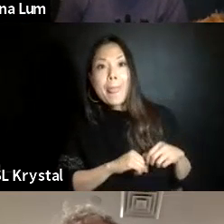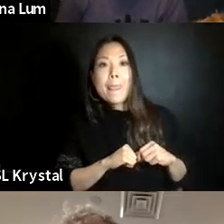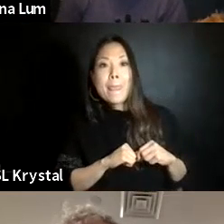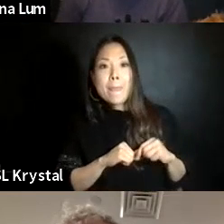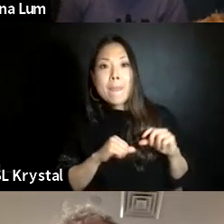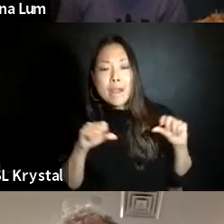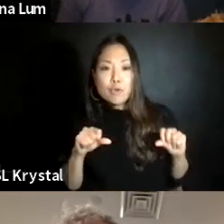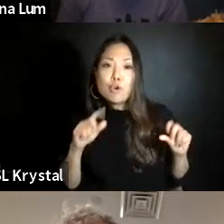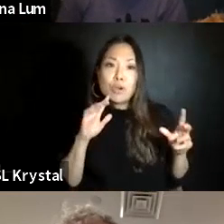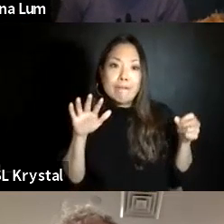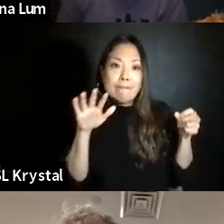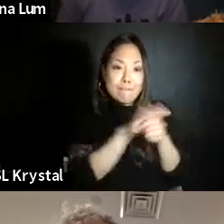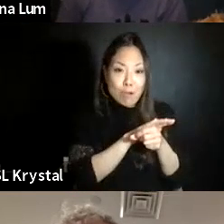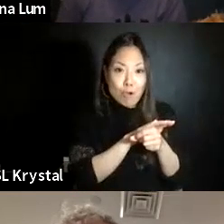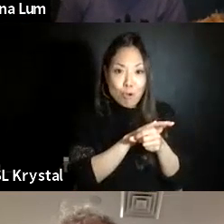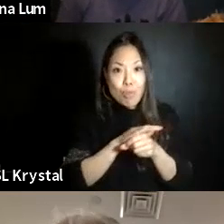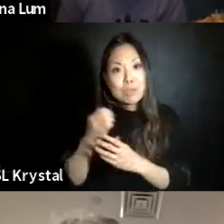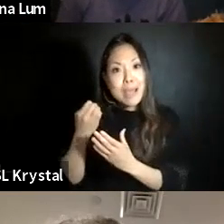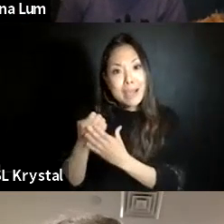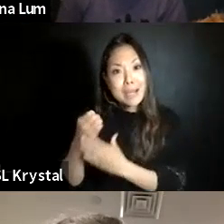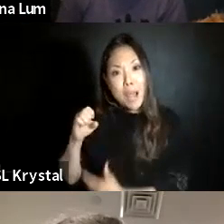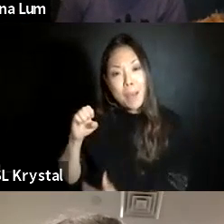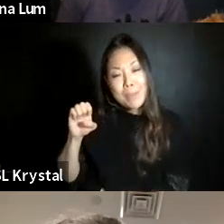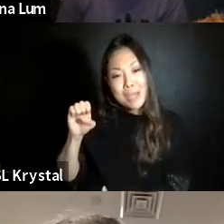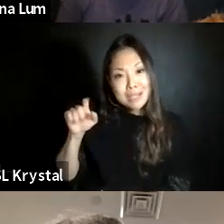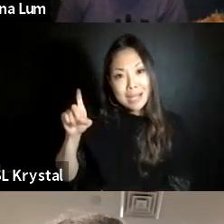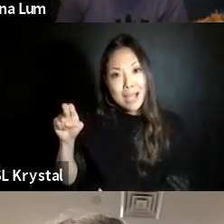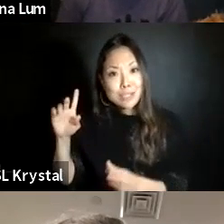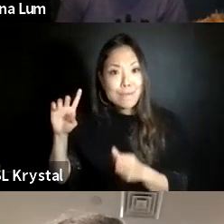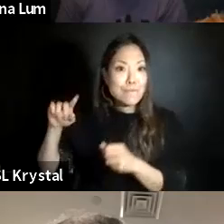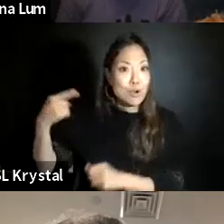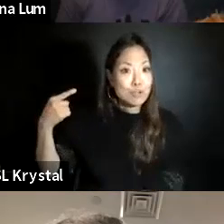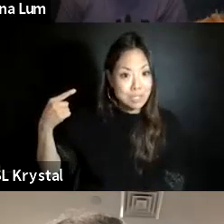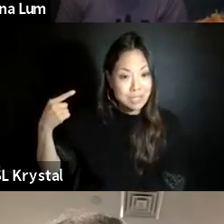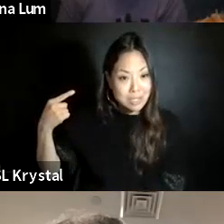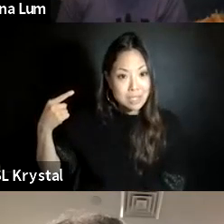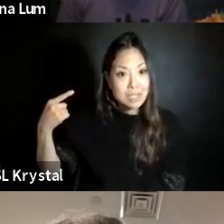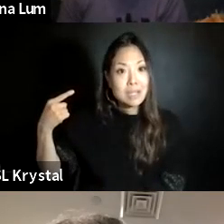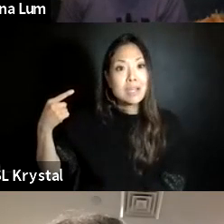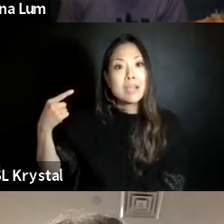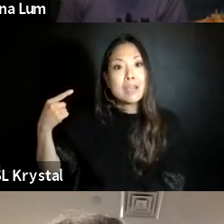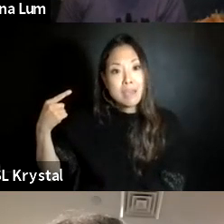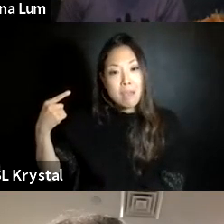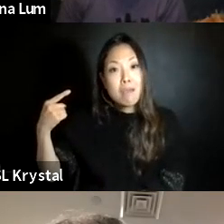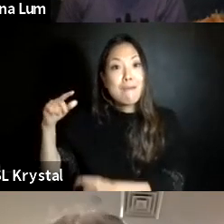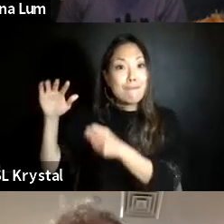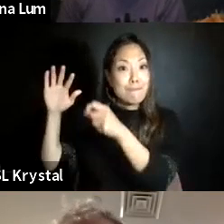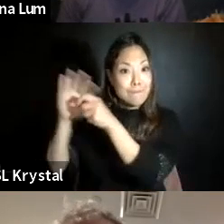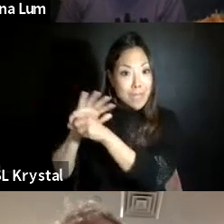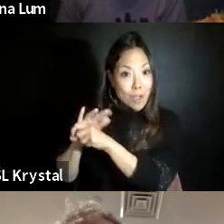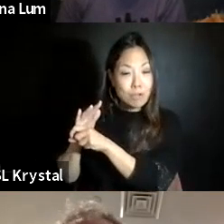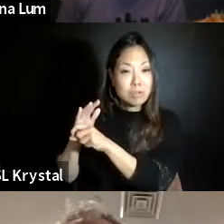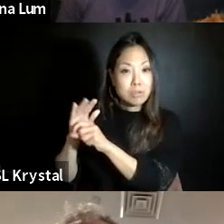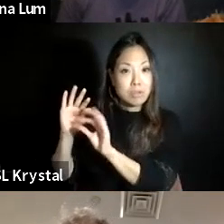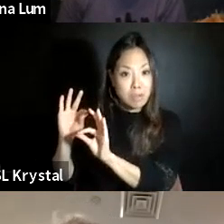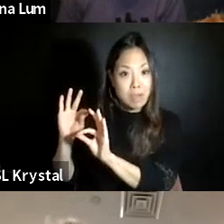seats first, so that those students fill the seats, and then you go back to your tiers, or you go back to whatever grouping method